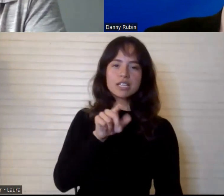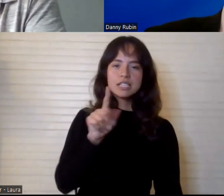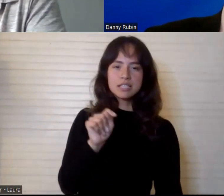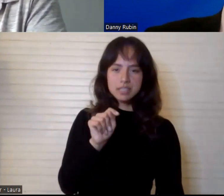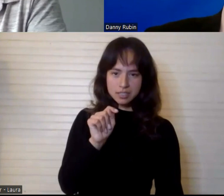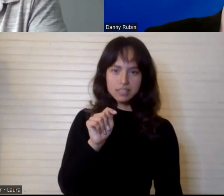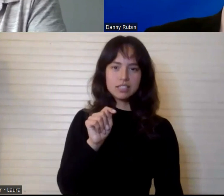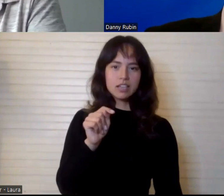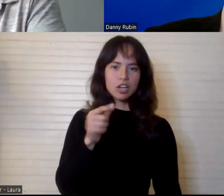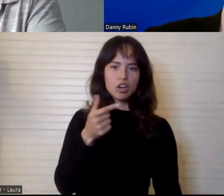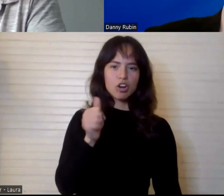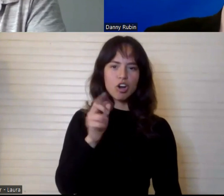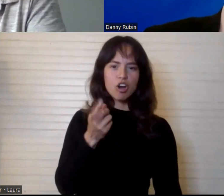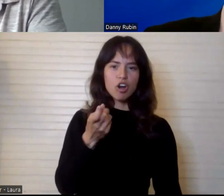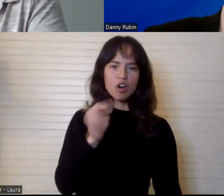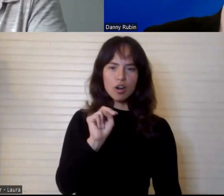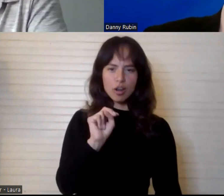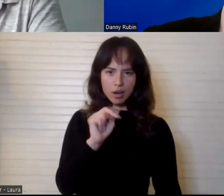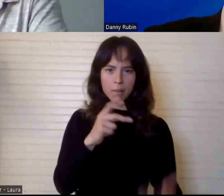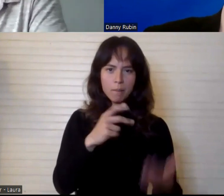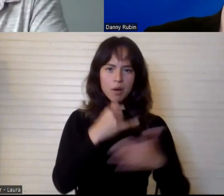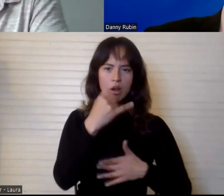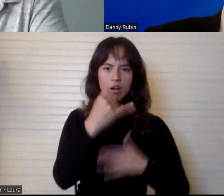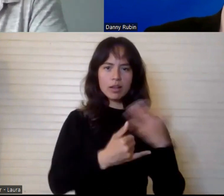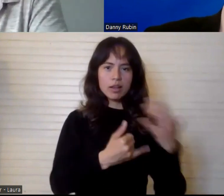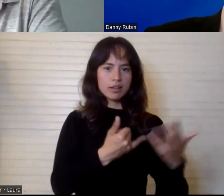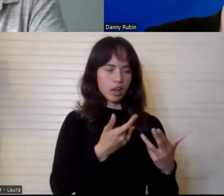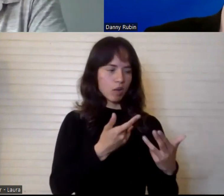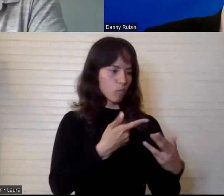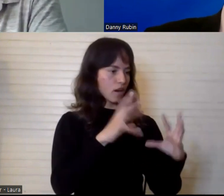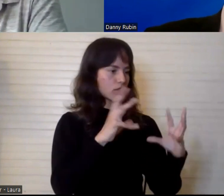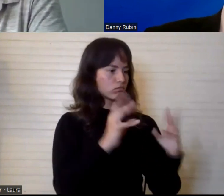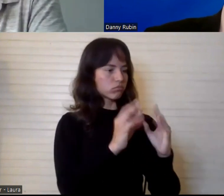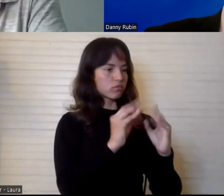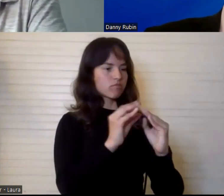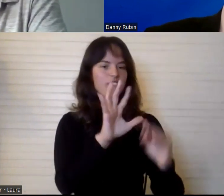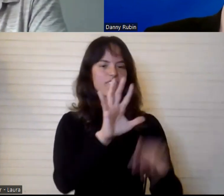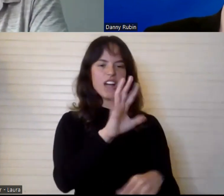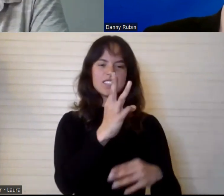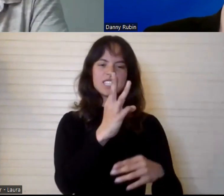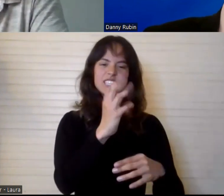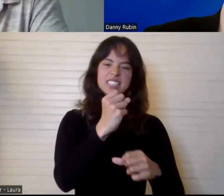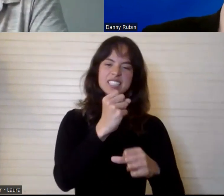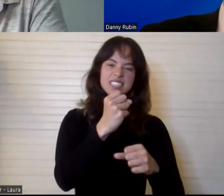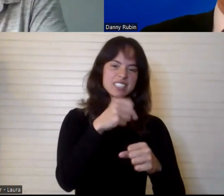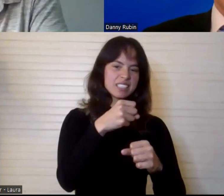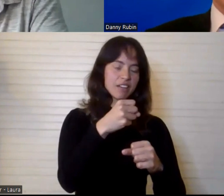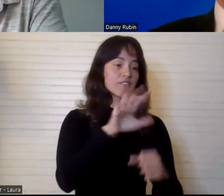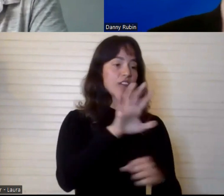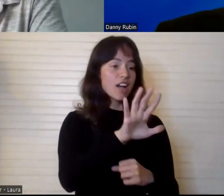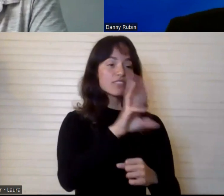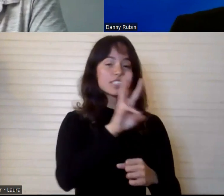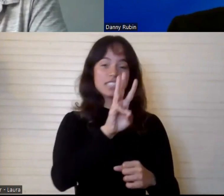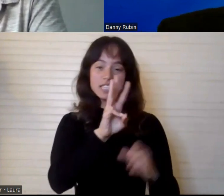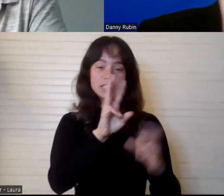where we developed a formal proposal that included all of the details that they need, all of the scope, all of their